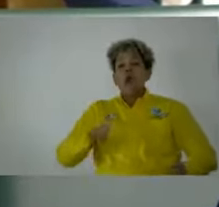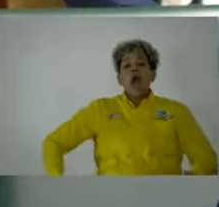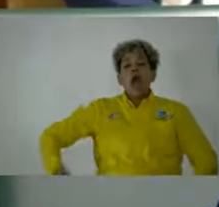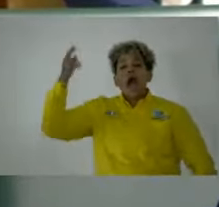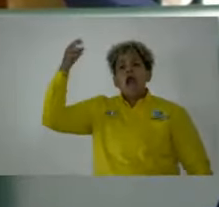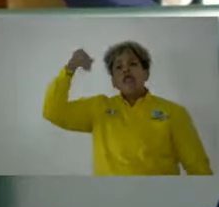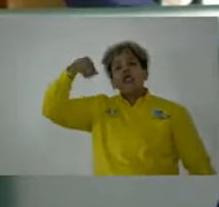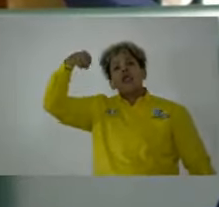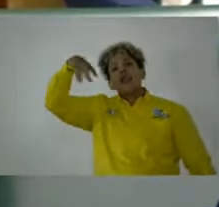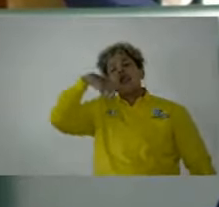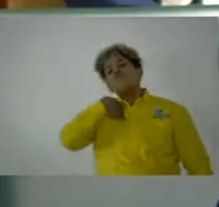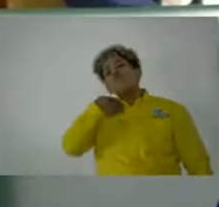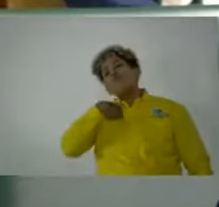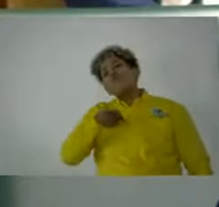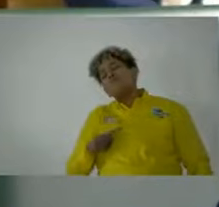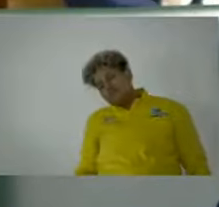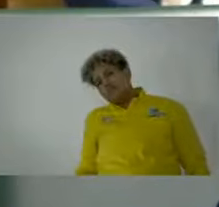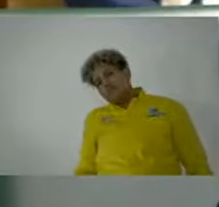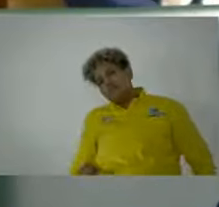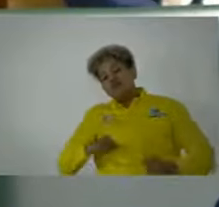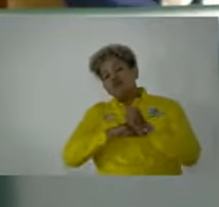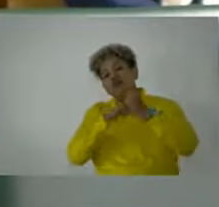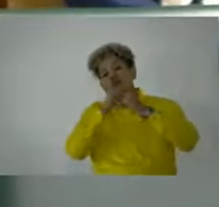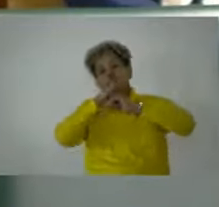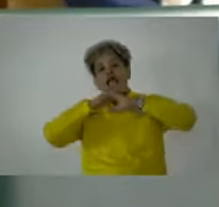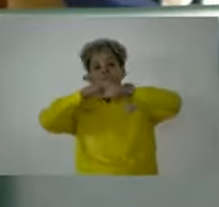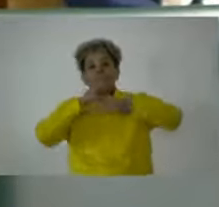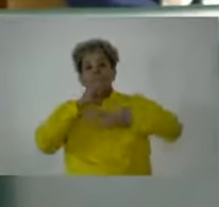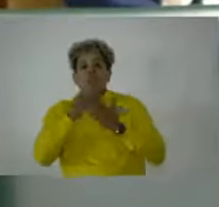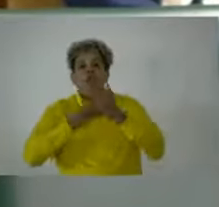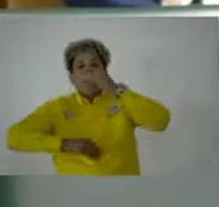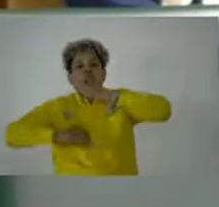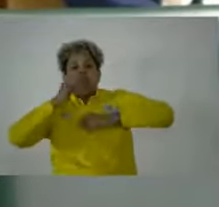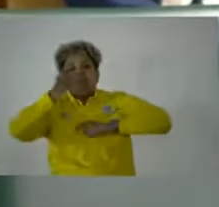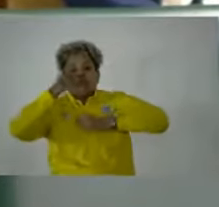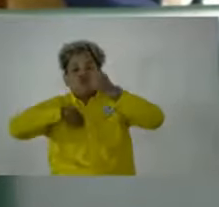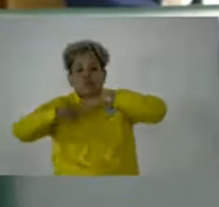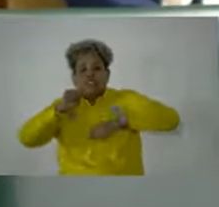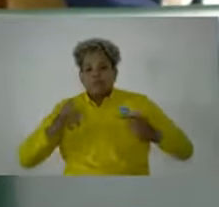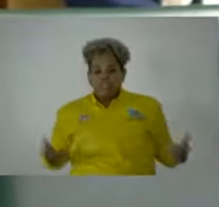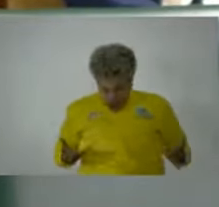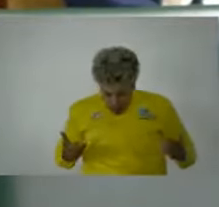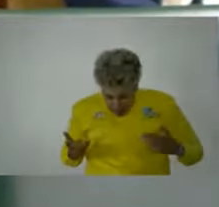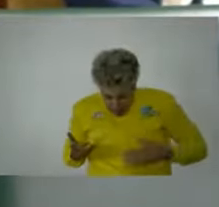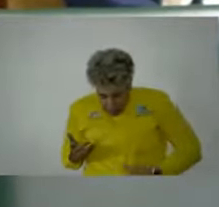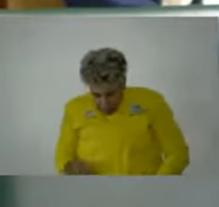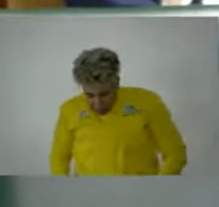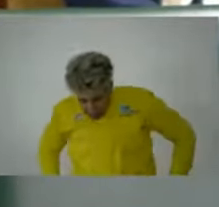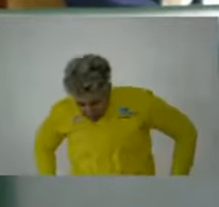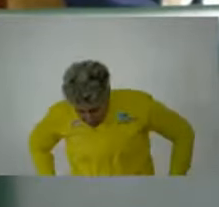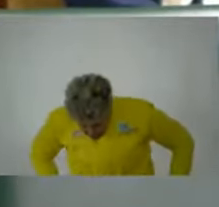high, and they are another structural impediment to economic transformation.